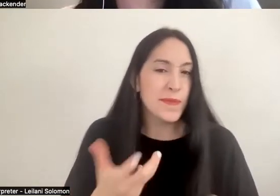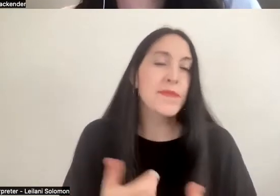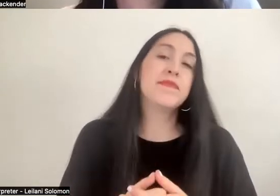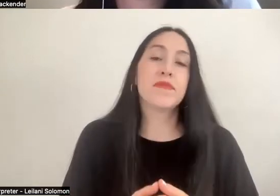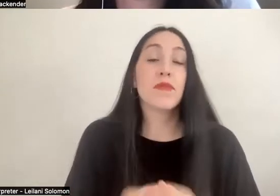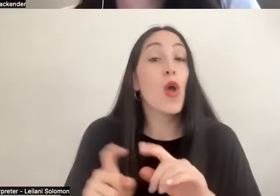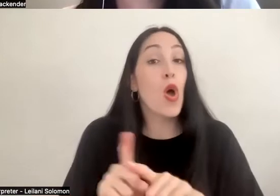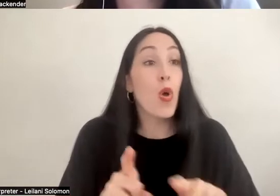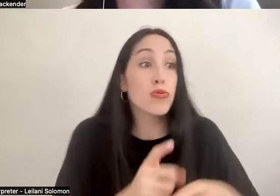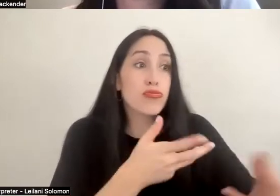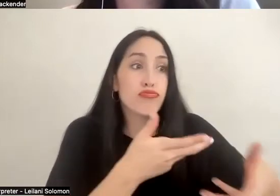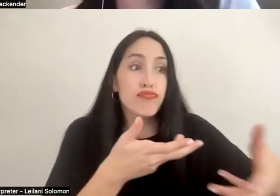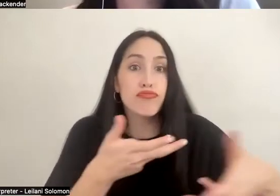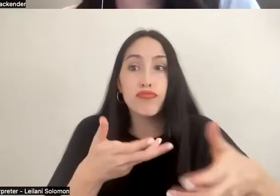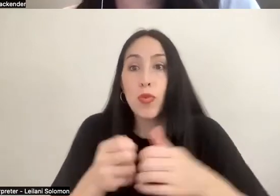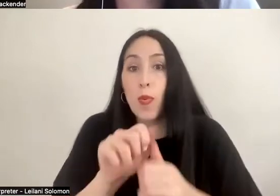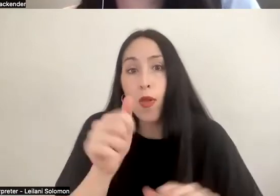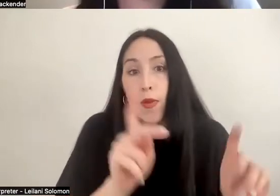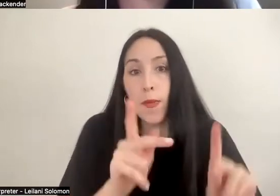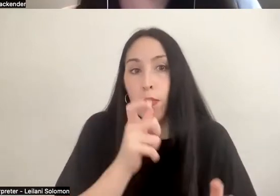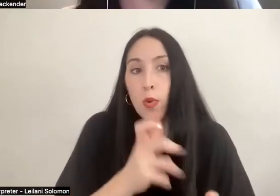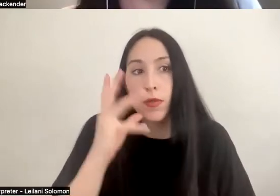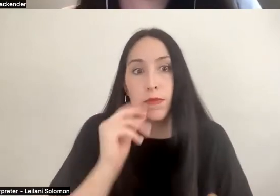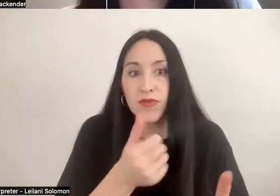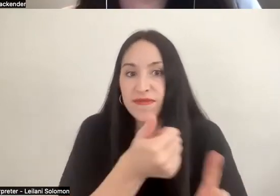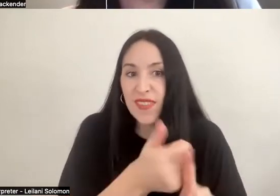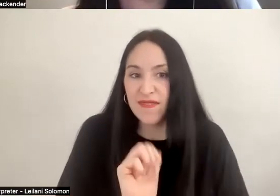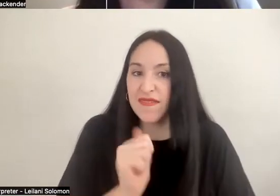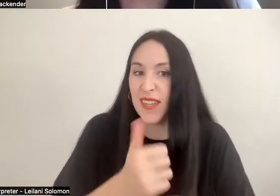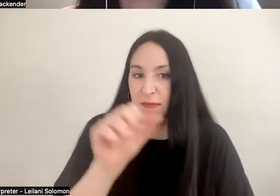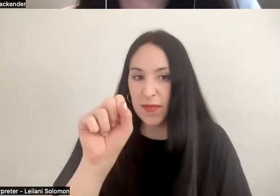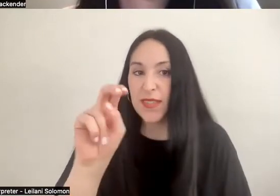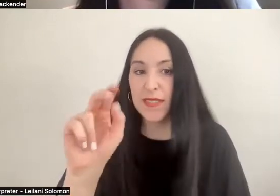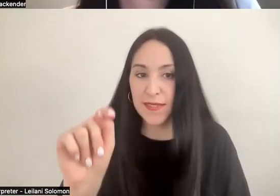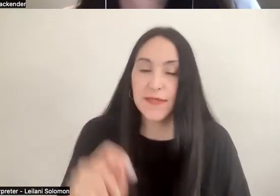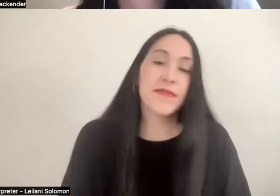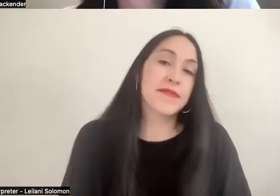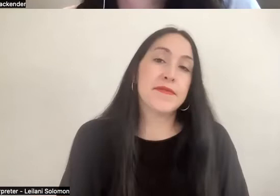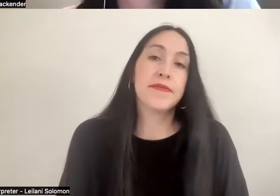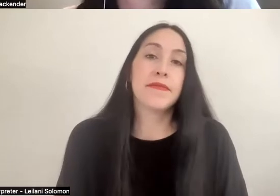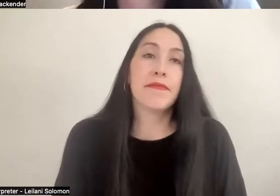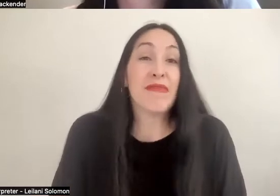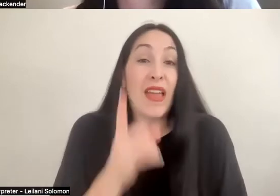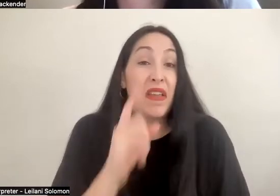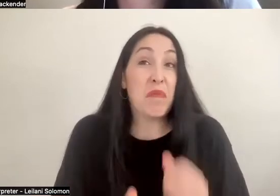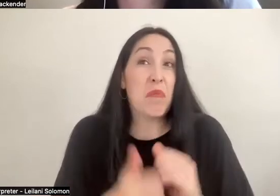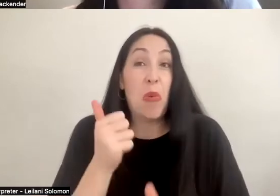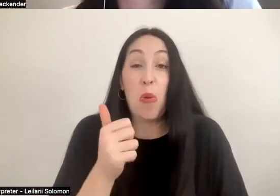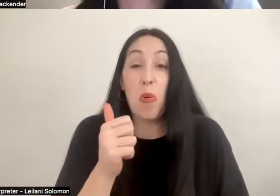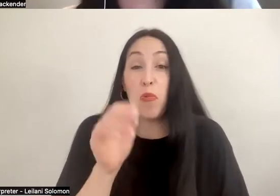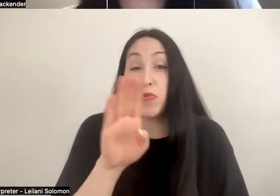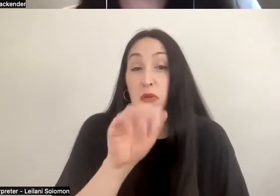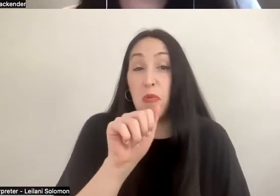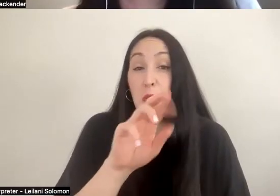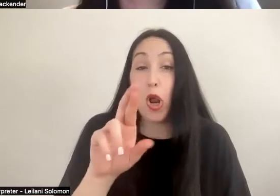also gone through this, have set up special needs trust. And then I think most all bar associations that are local, so if you look